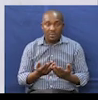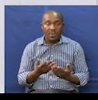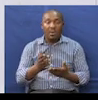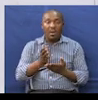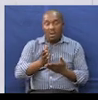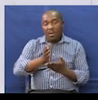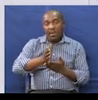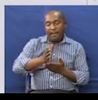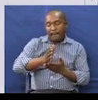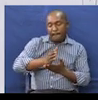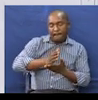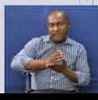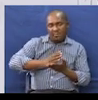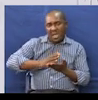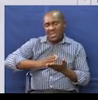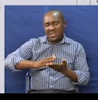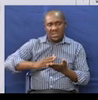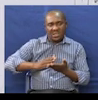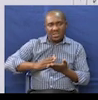based on